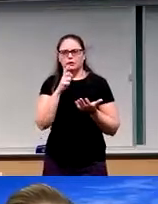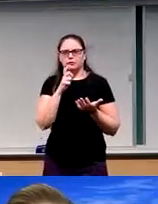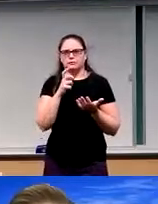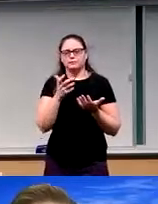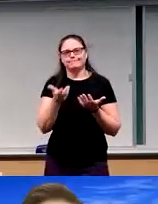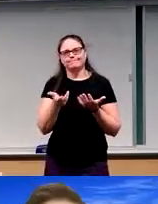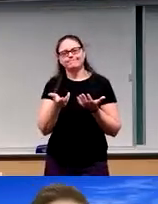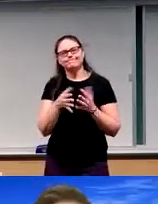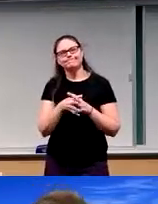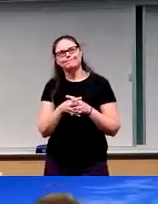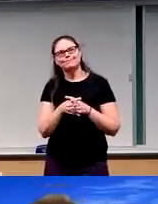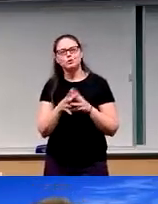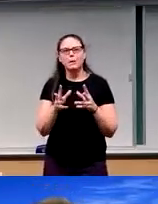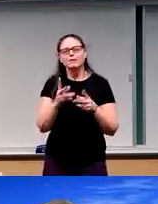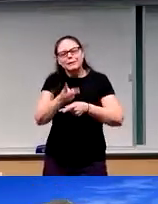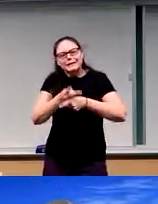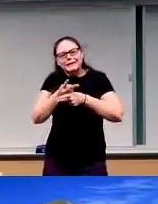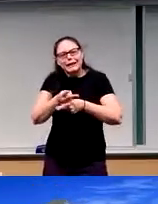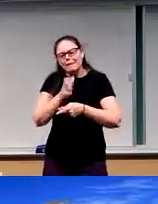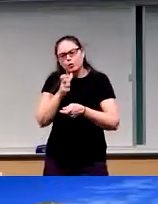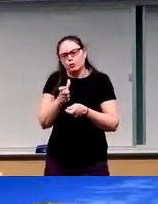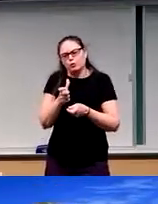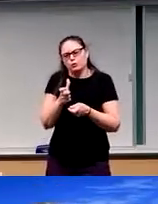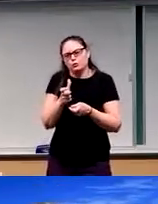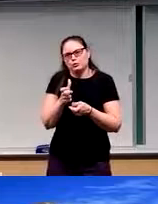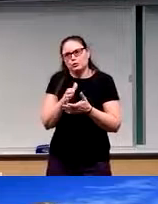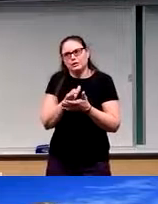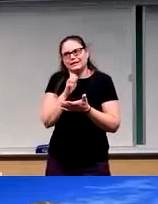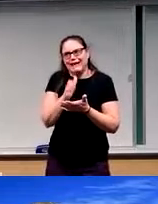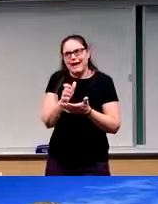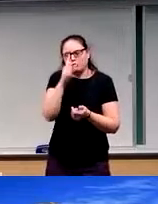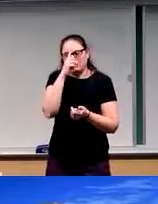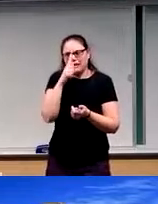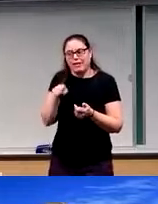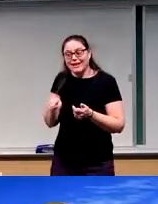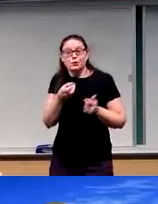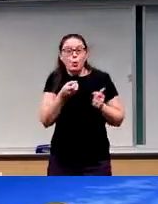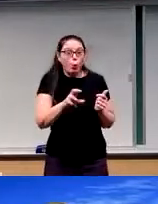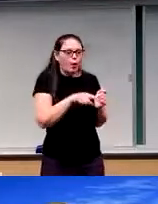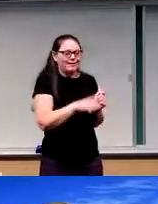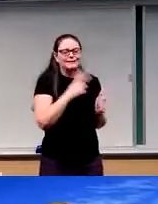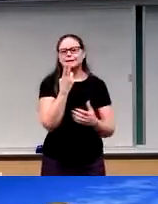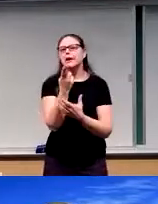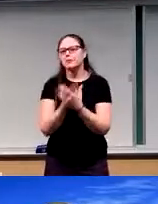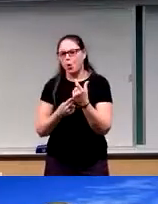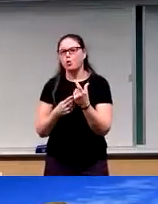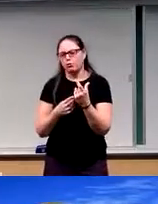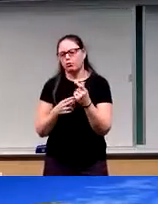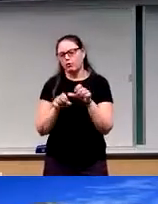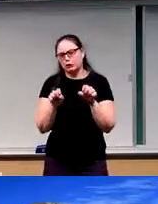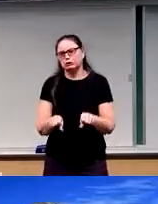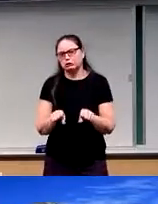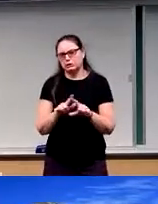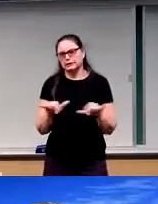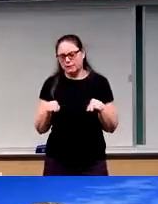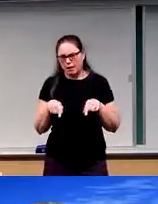have, there's no reason to think that you have one or the other. They both work synergistically. And